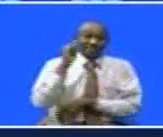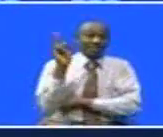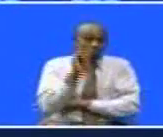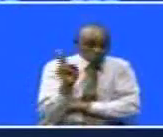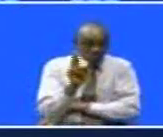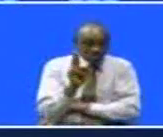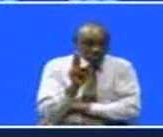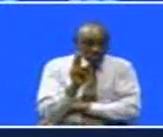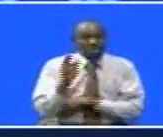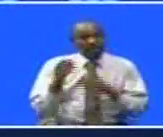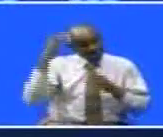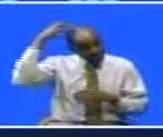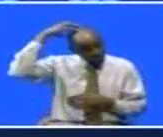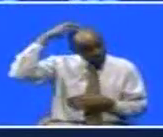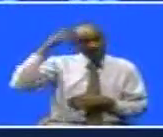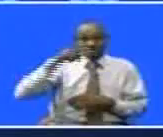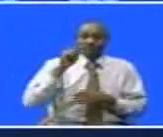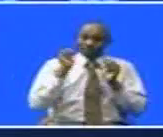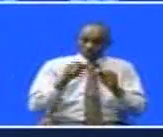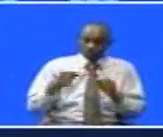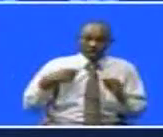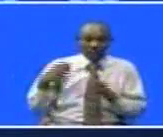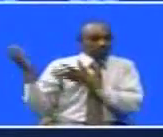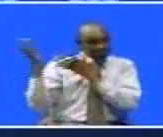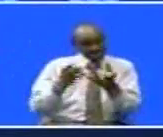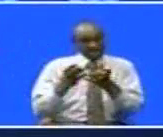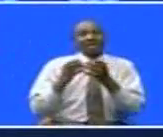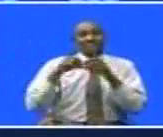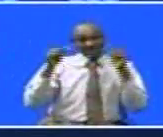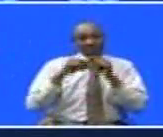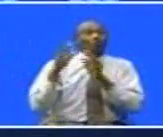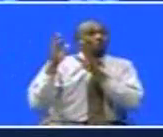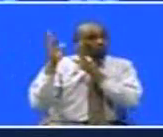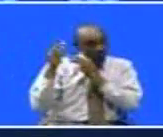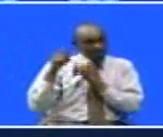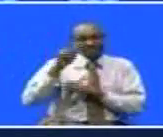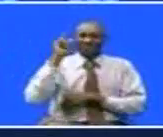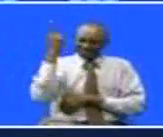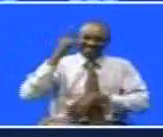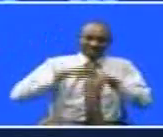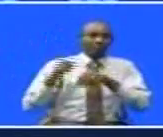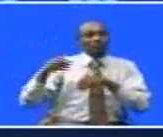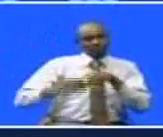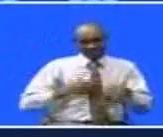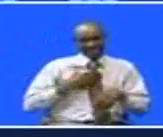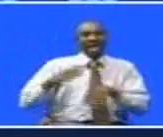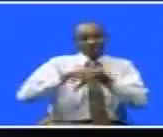Kenyatta, with the Pope to expect to carry a message of hope and peace in his first African tour.